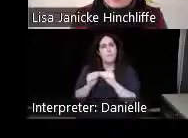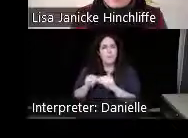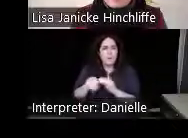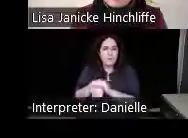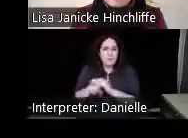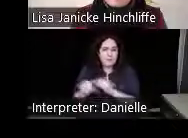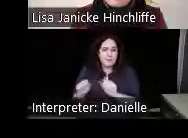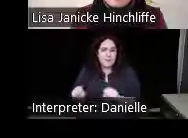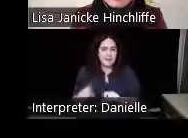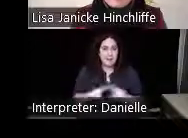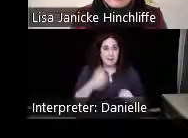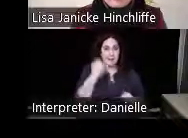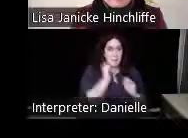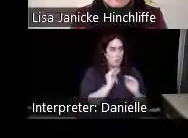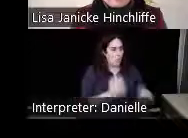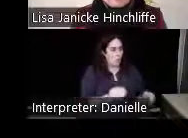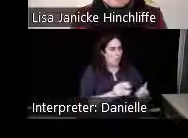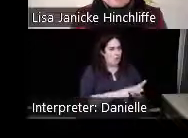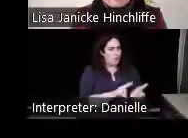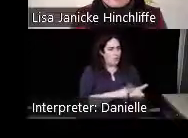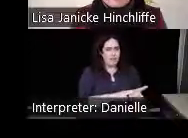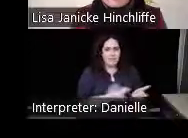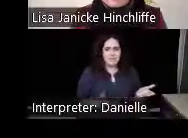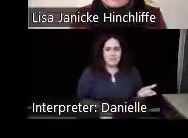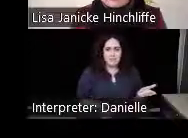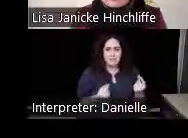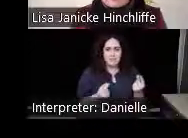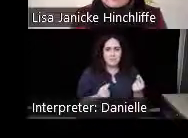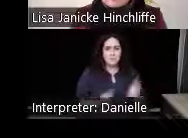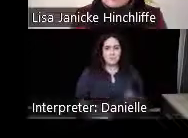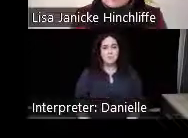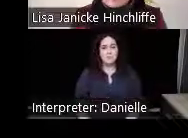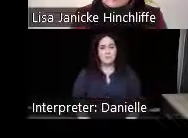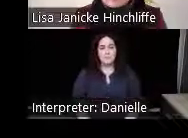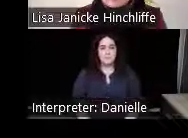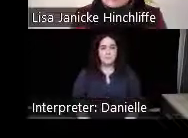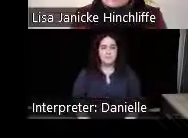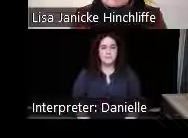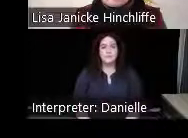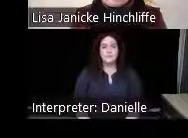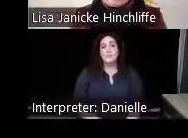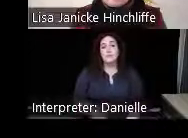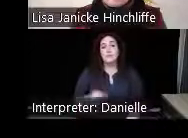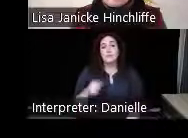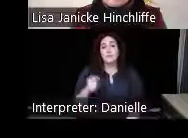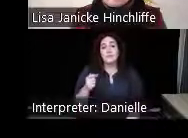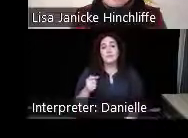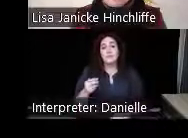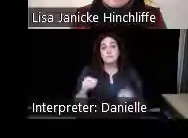so. And then the additional question, as libraries increasingly rely on